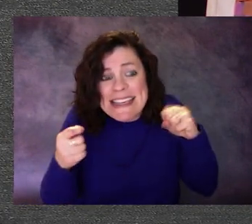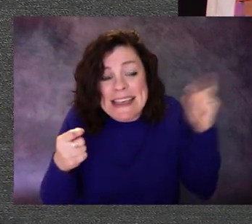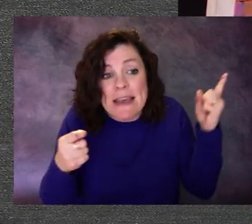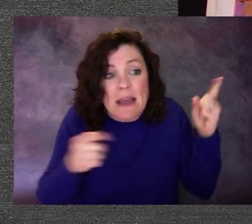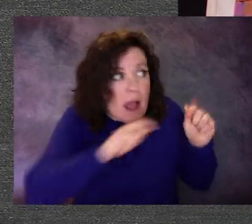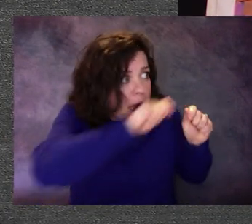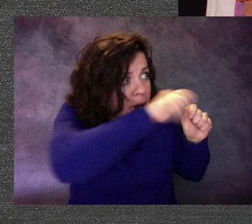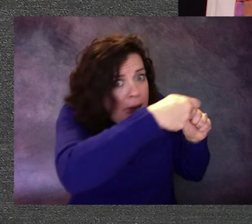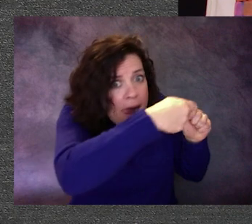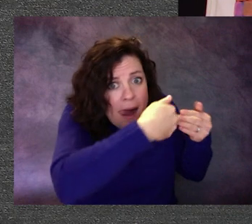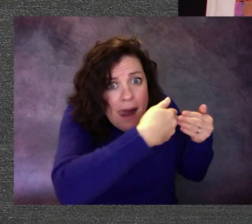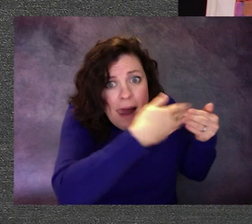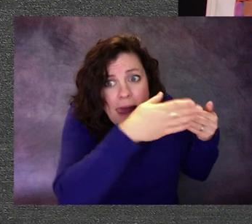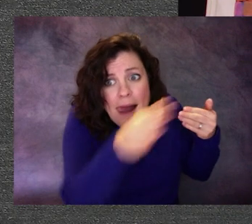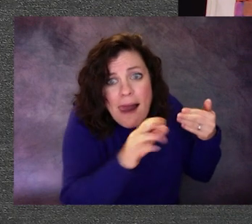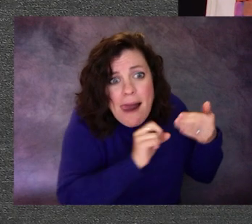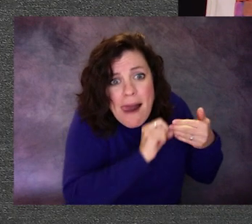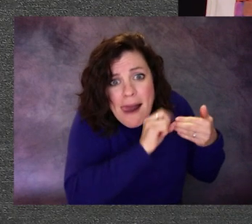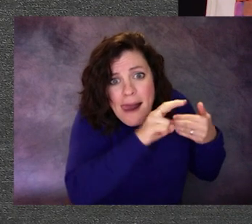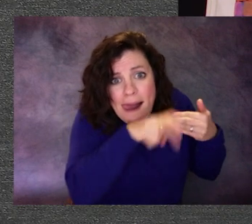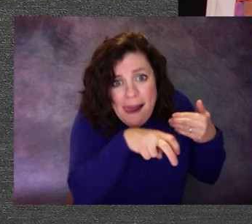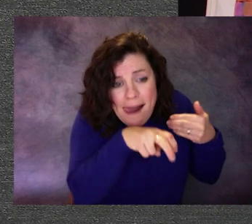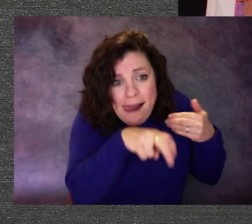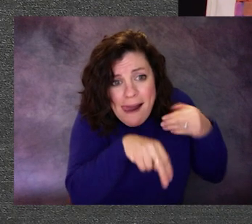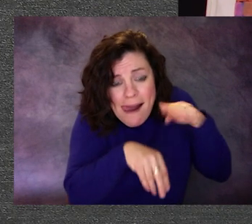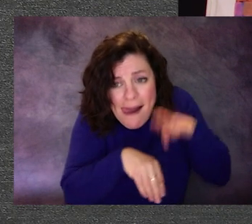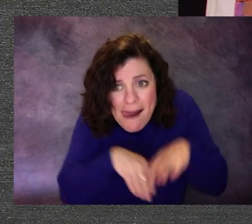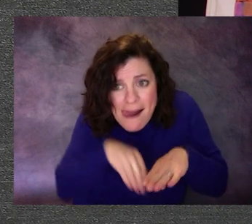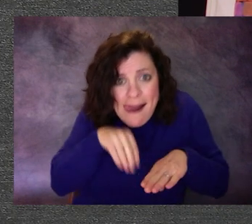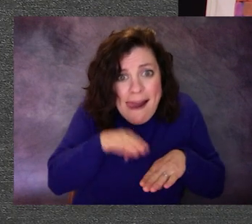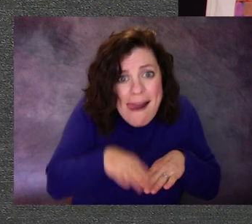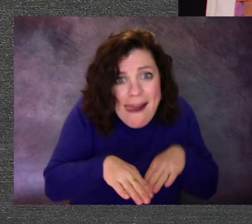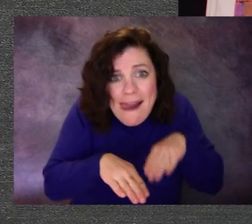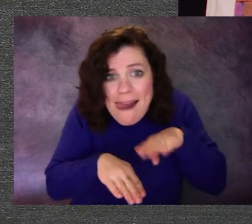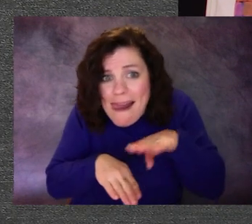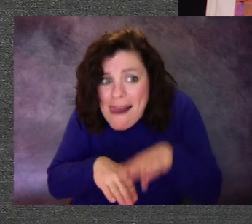And out goes Gorilla. Tiptoe.